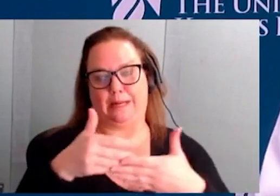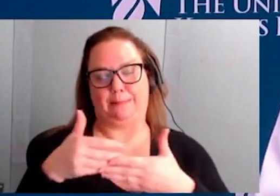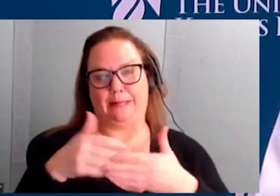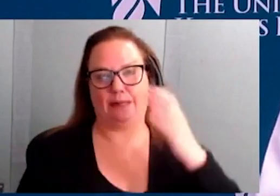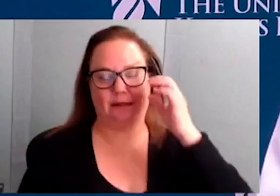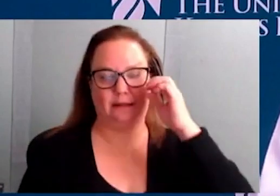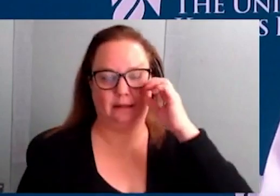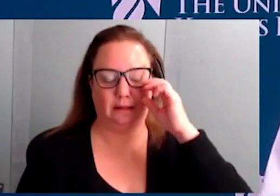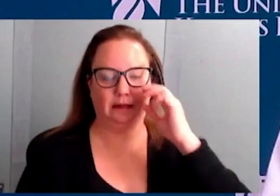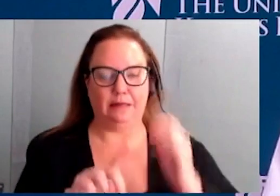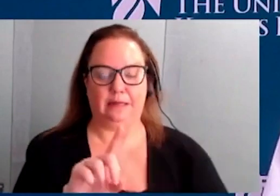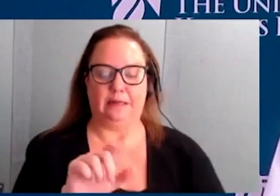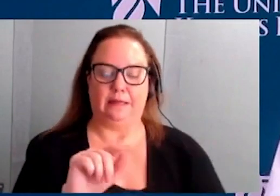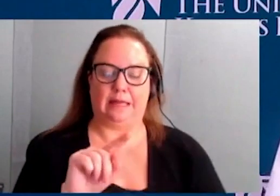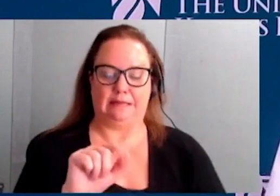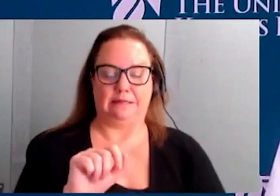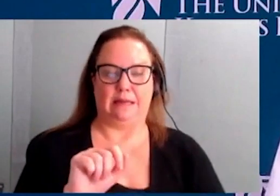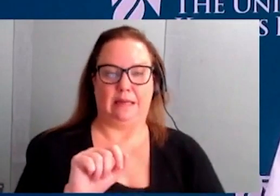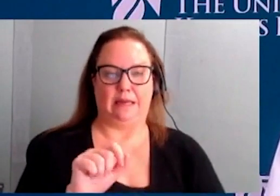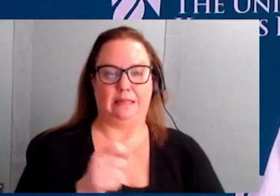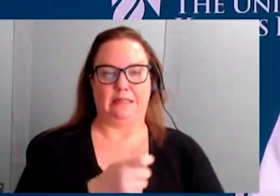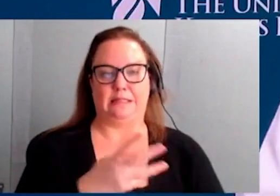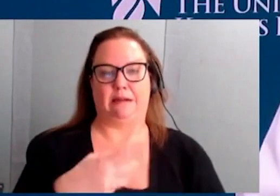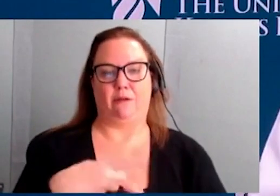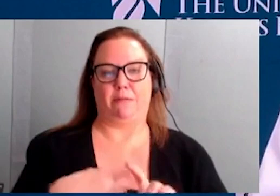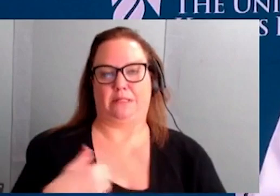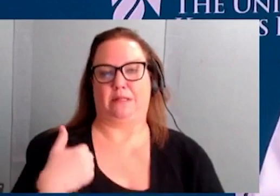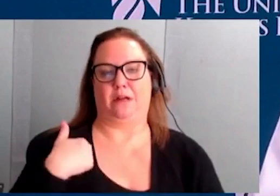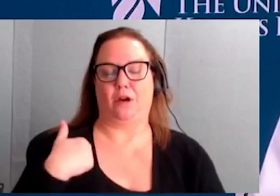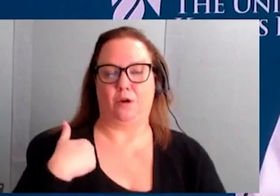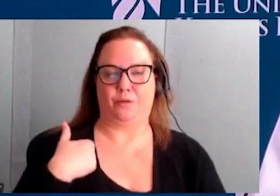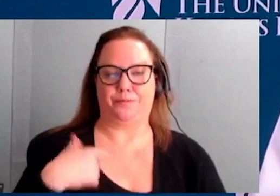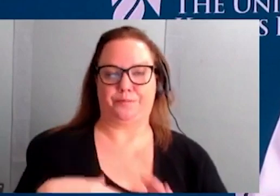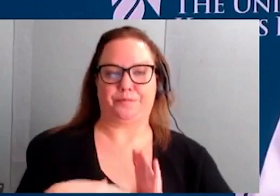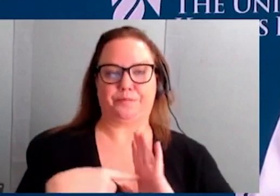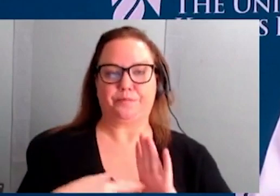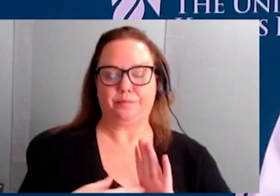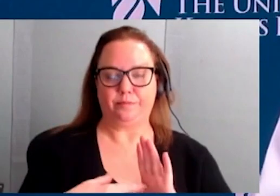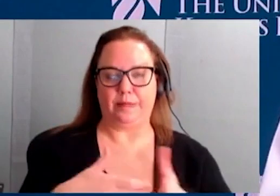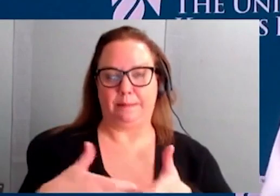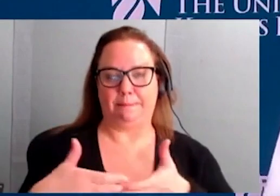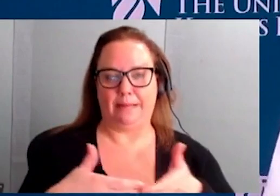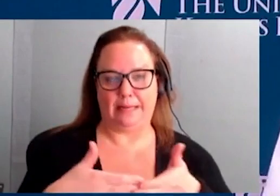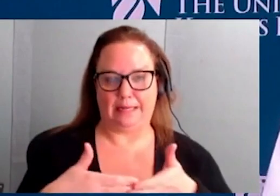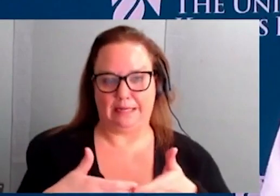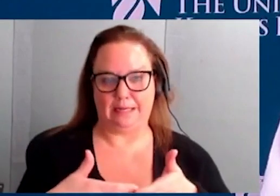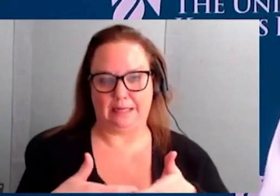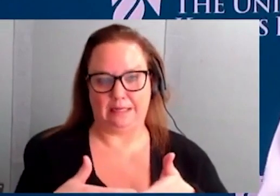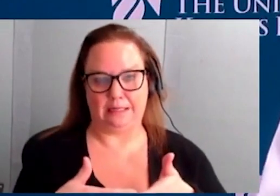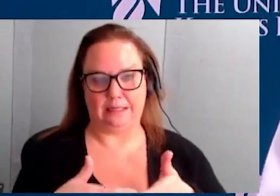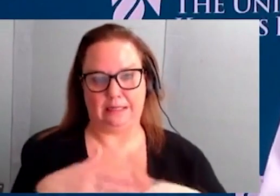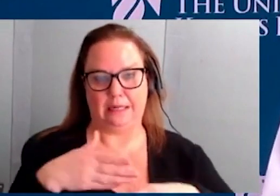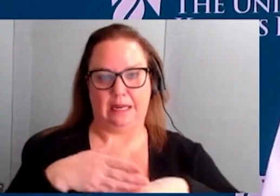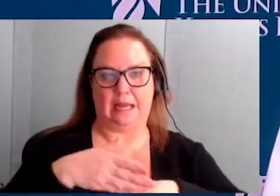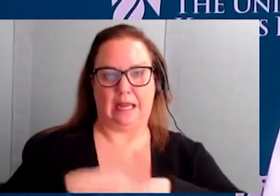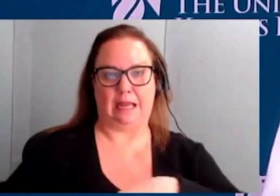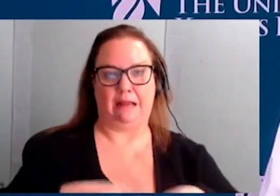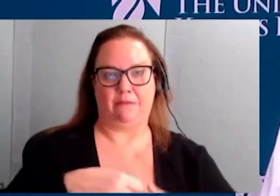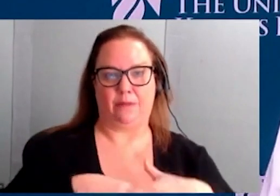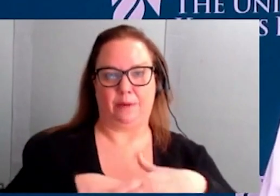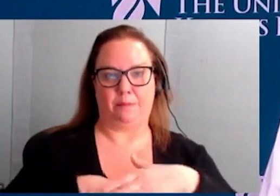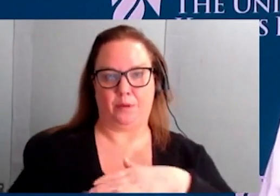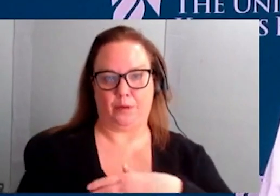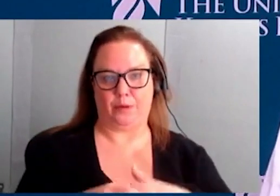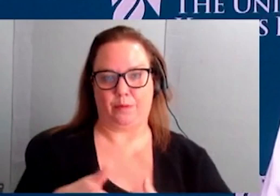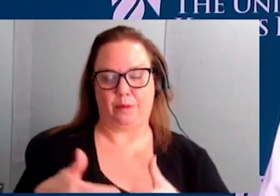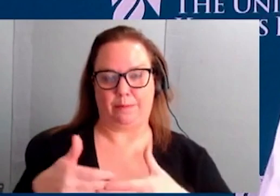data that had come out several months ago that shows that babies that are after the birth, when babies are